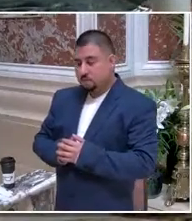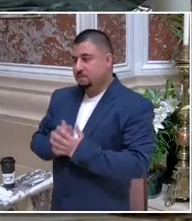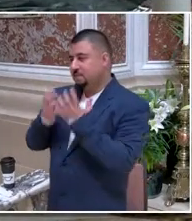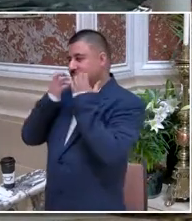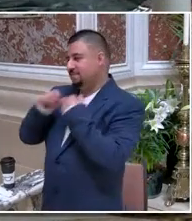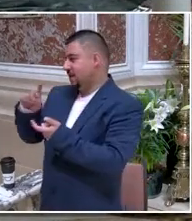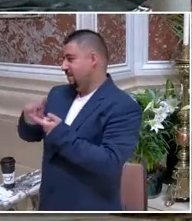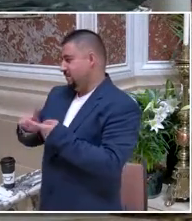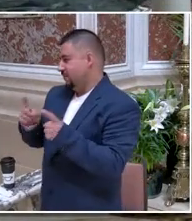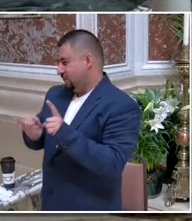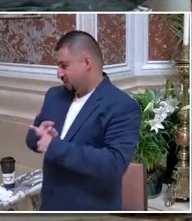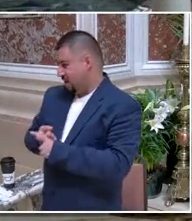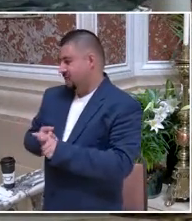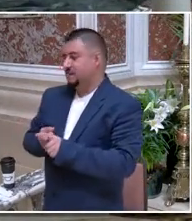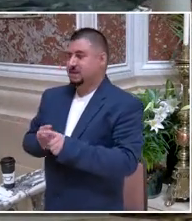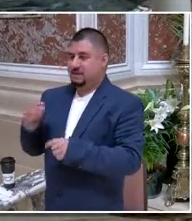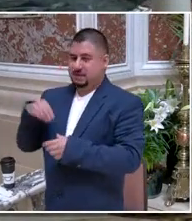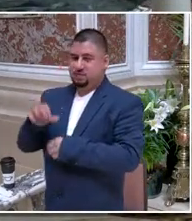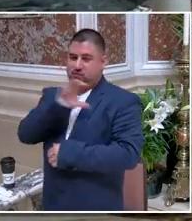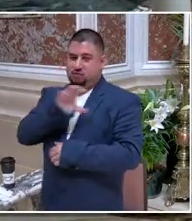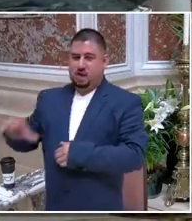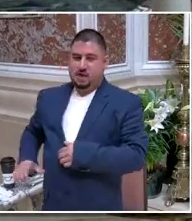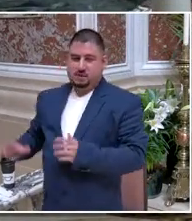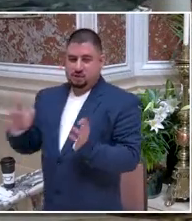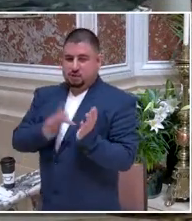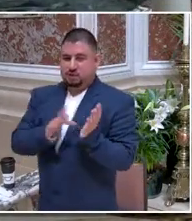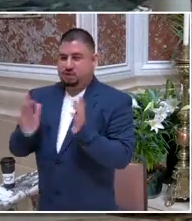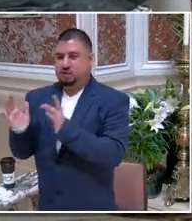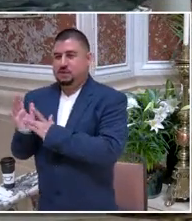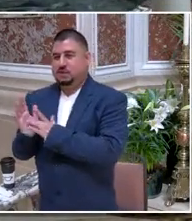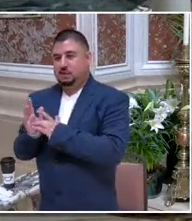Beloved friends in Christ Jesus,